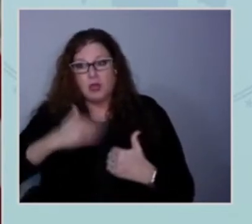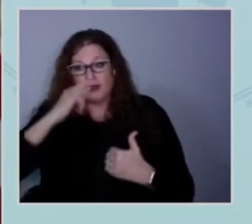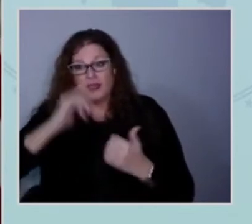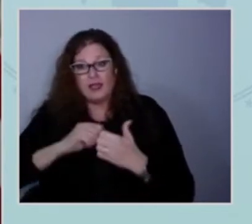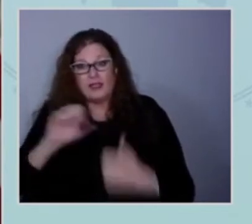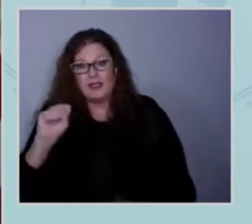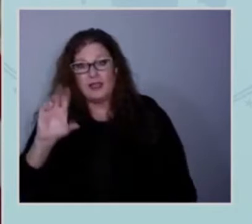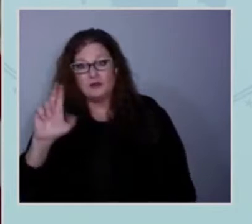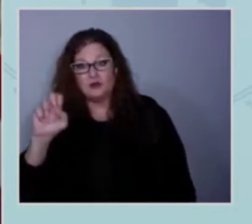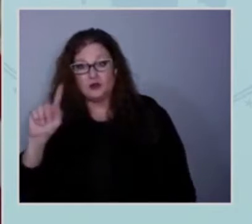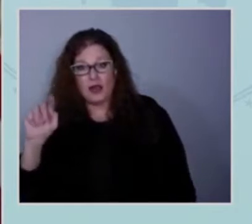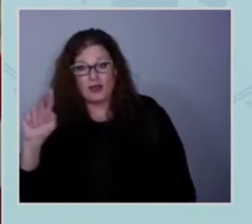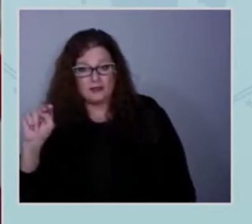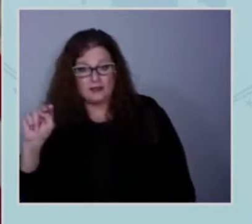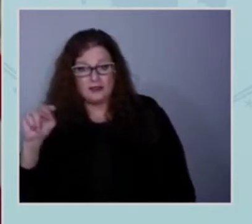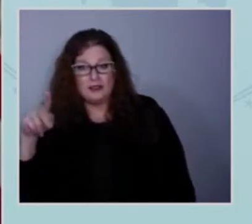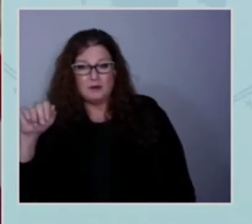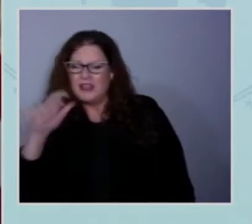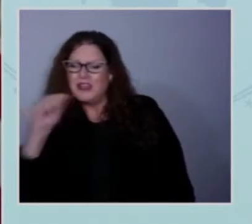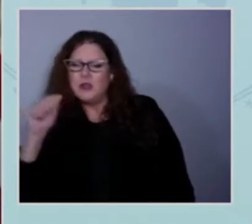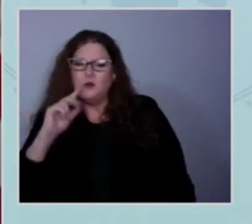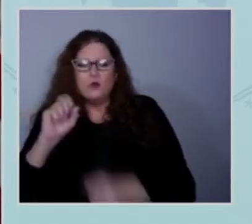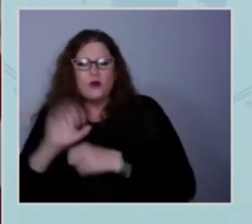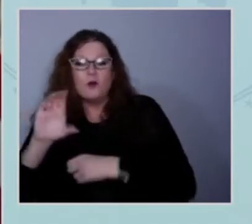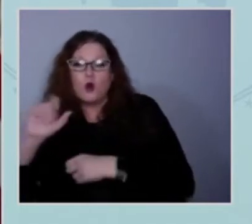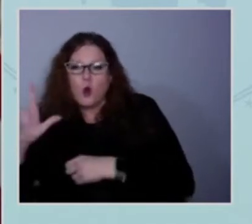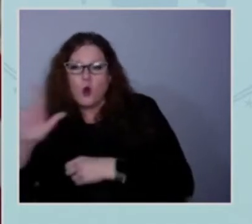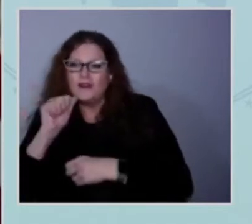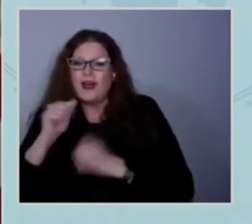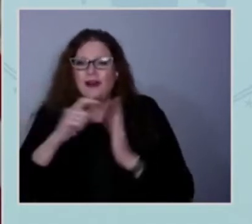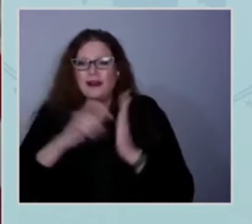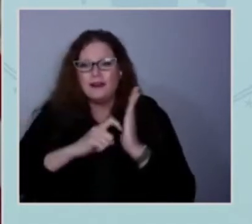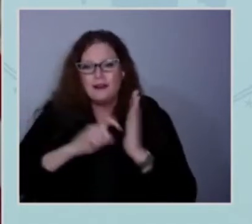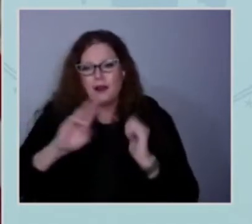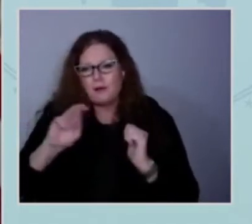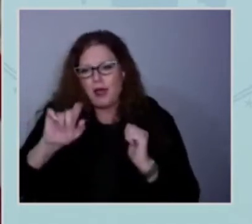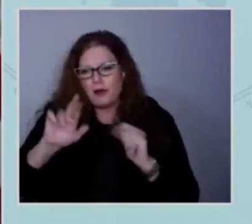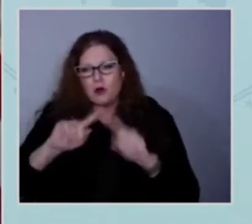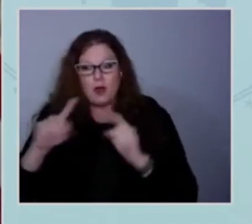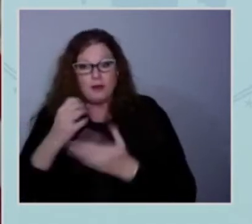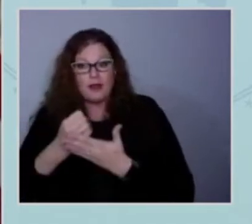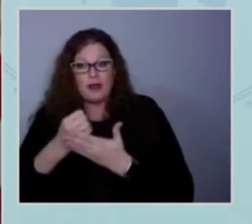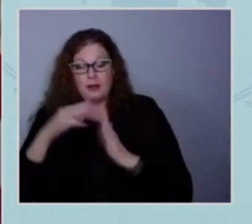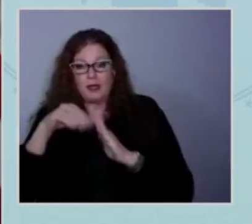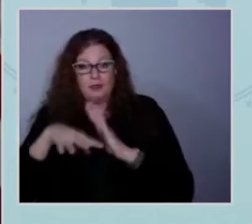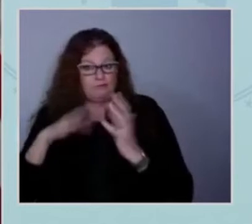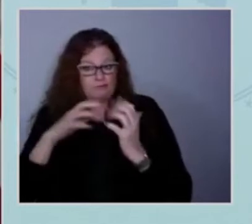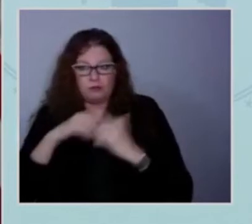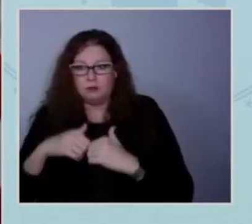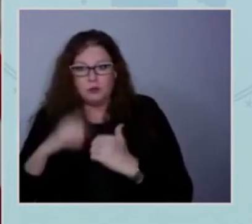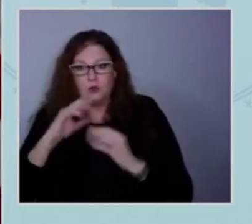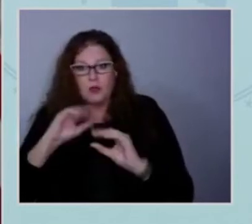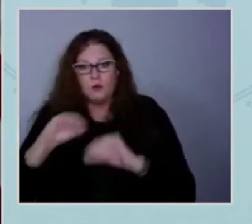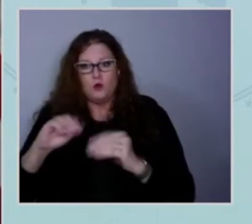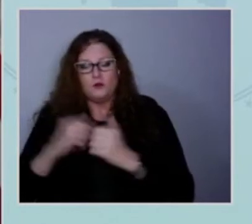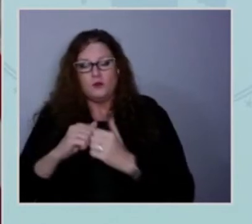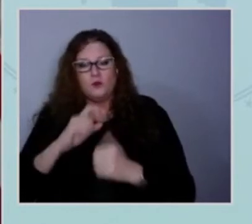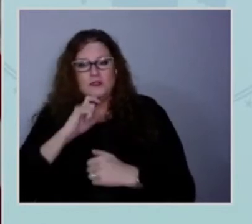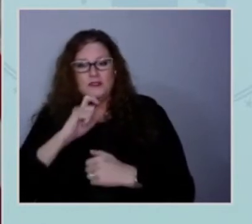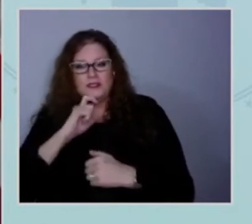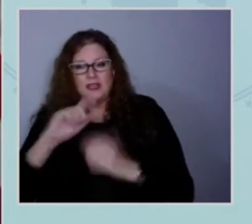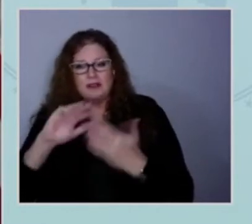his job when I was a kid in Scranton, Pennsylvania, when coal died, he was not a coal miner, but he worked there and the economy